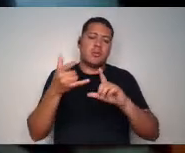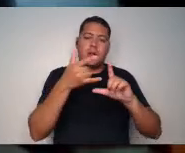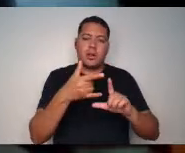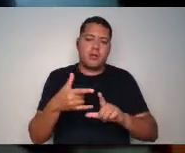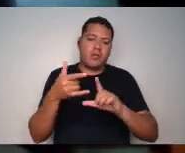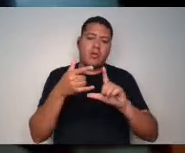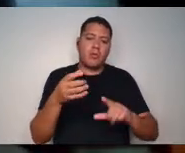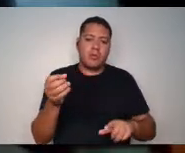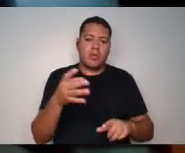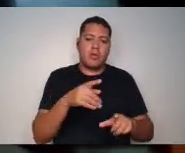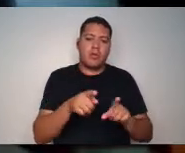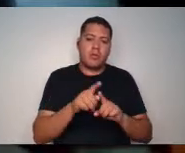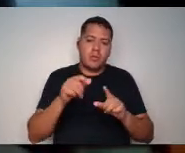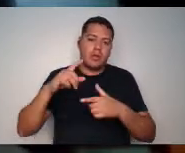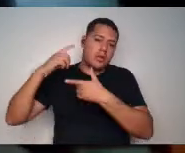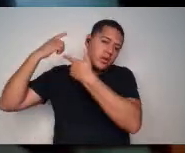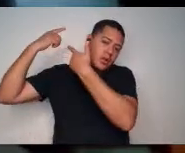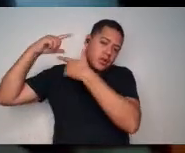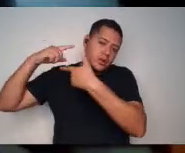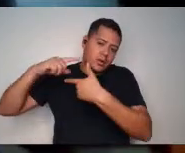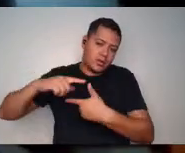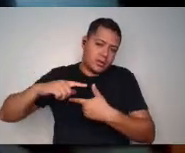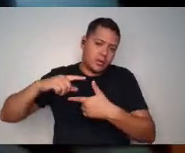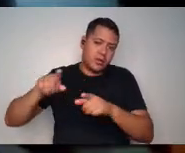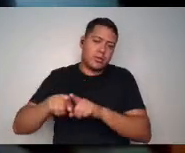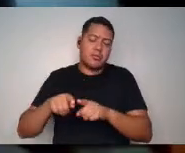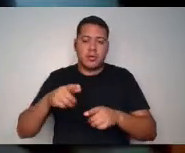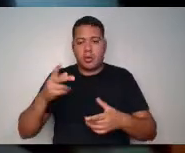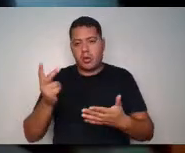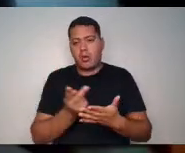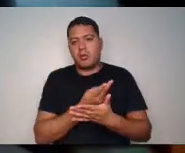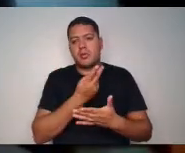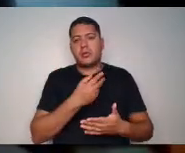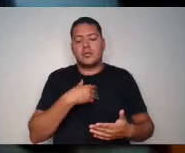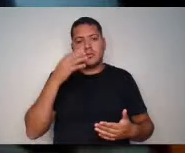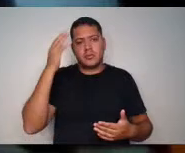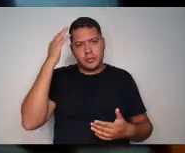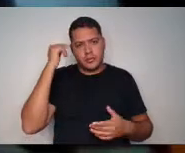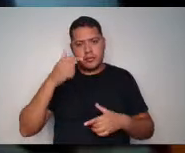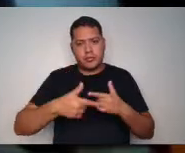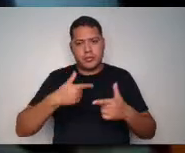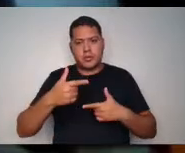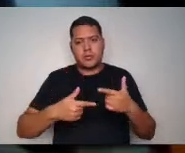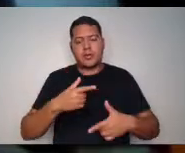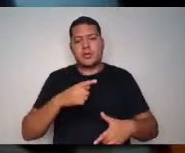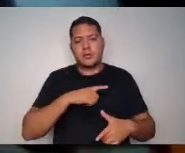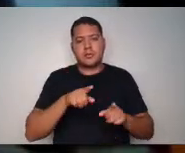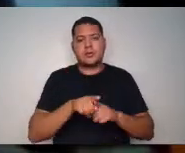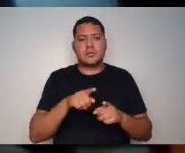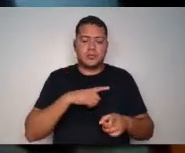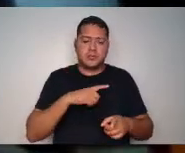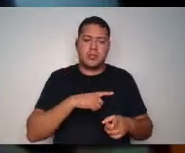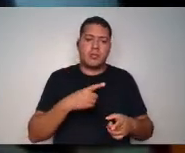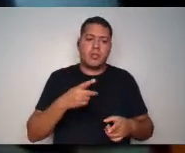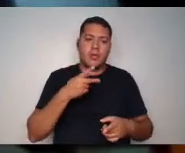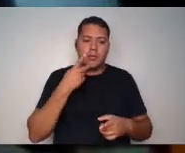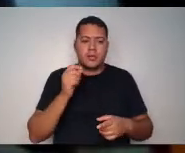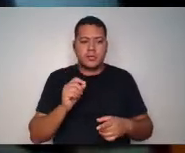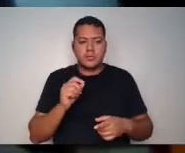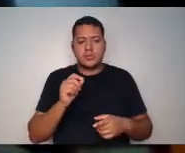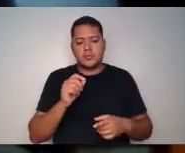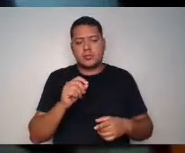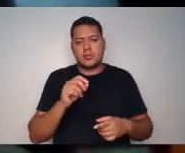it's not only in the platforms, also the digital platforms. This is also happening in traditional means of